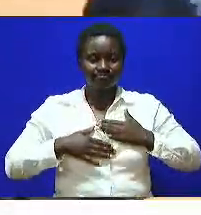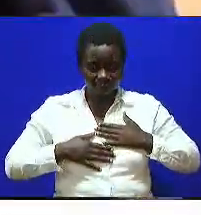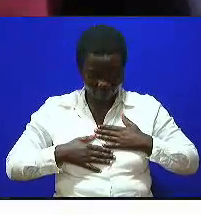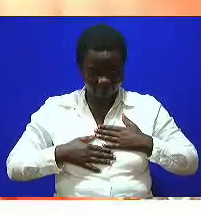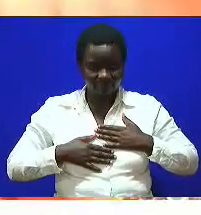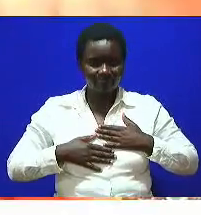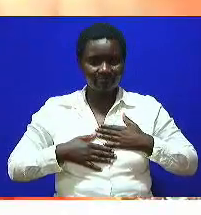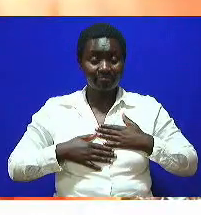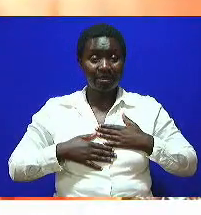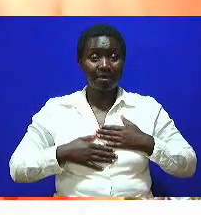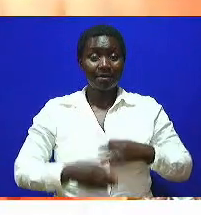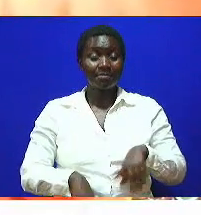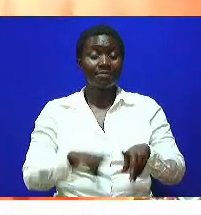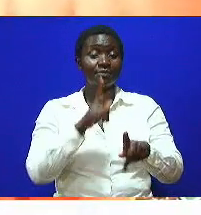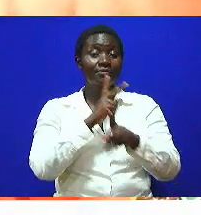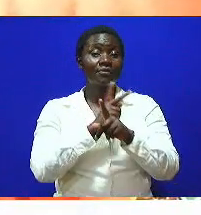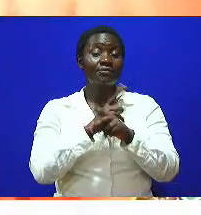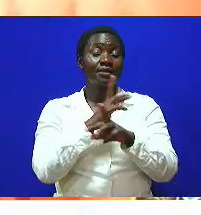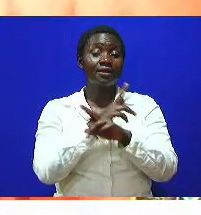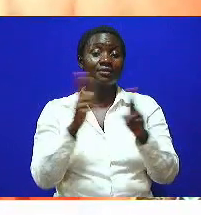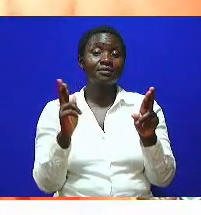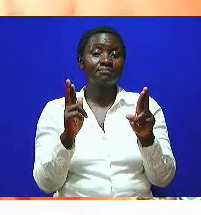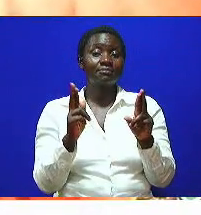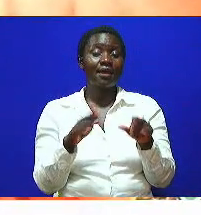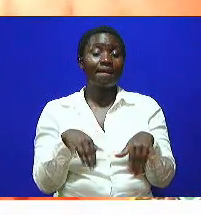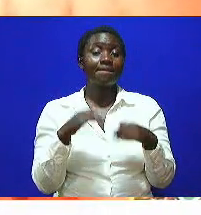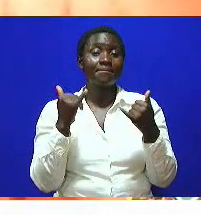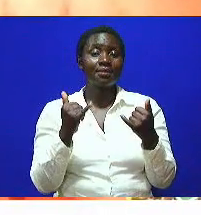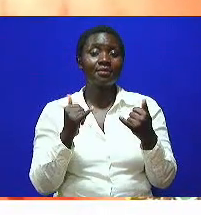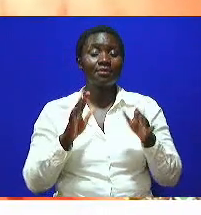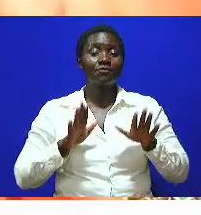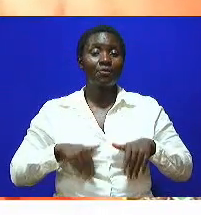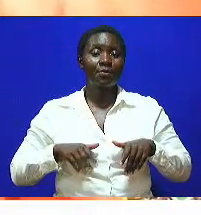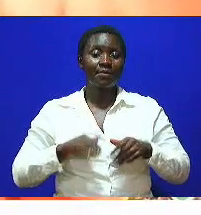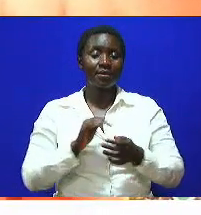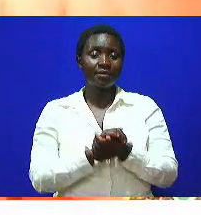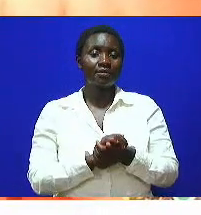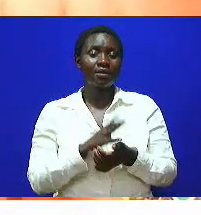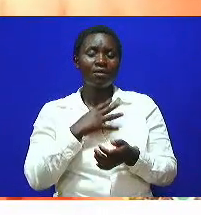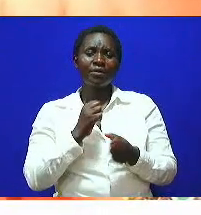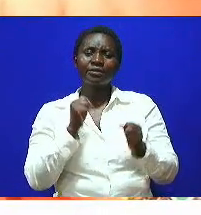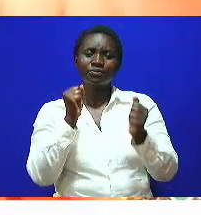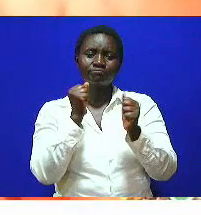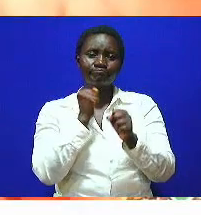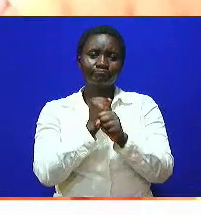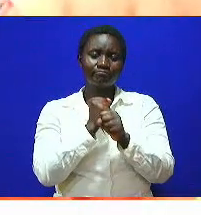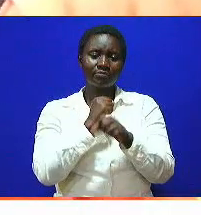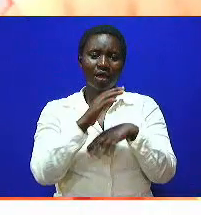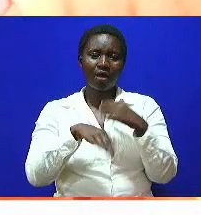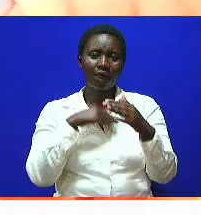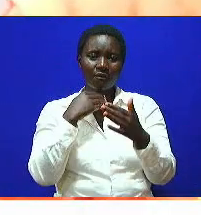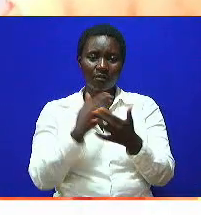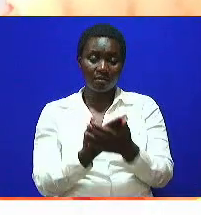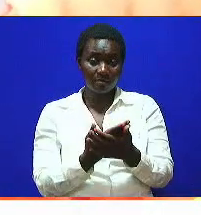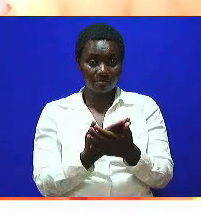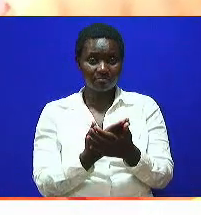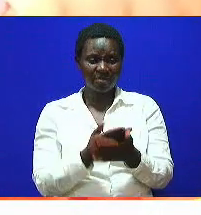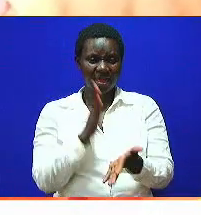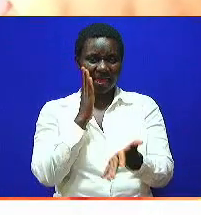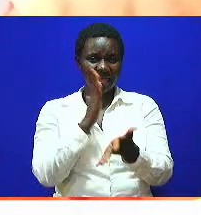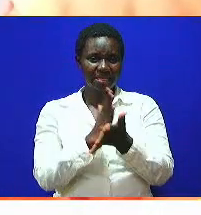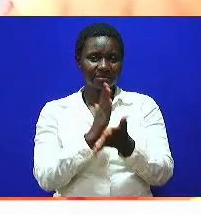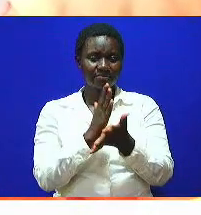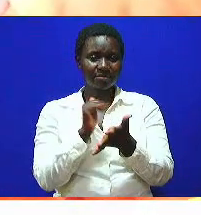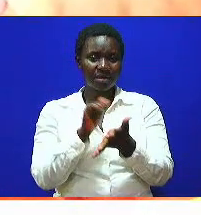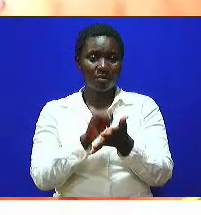kulindwa. Sure that the rights are maintained for women. We work with all stakeholders. We ensure that those